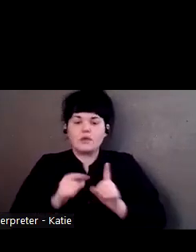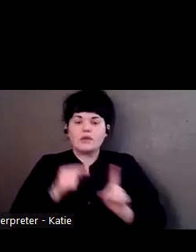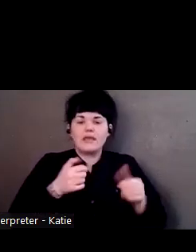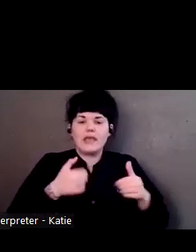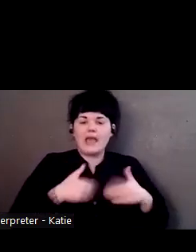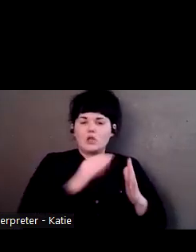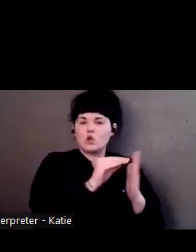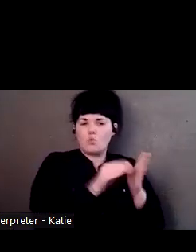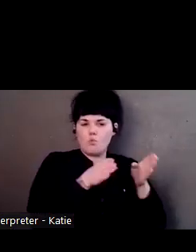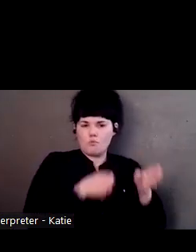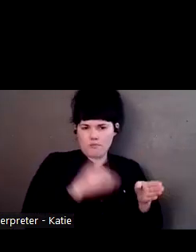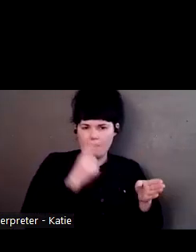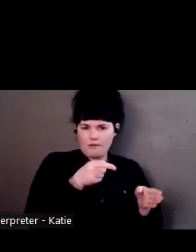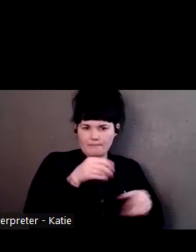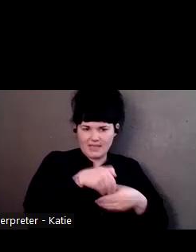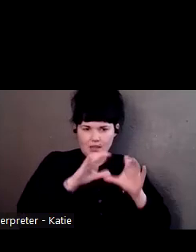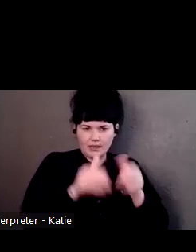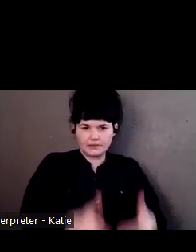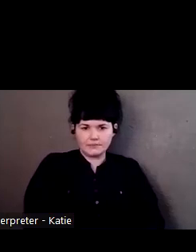class.